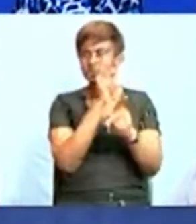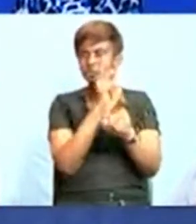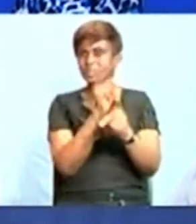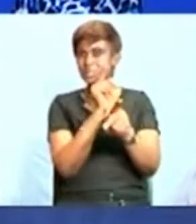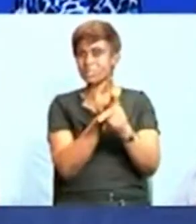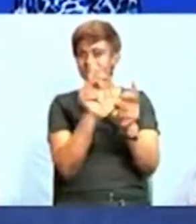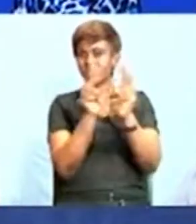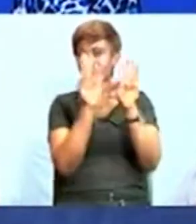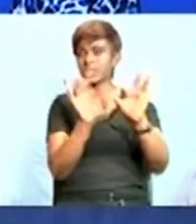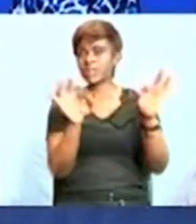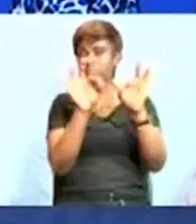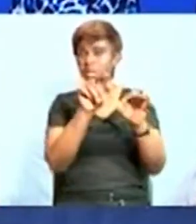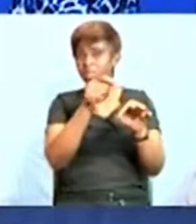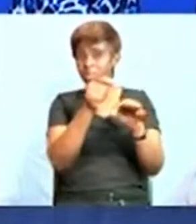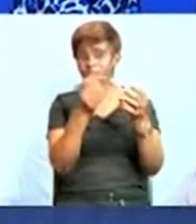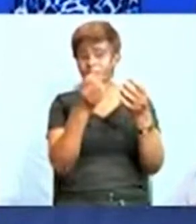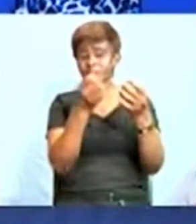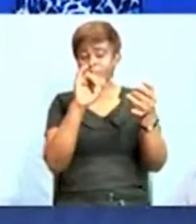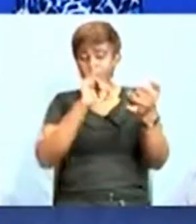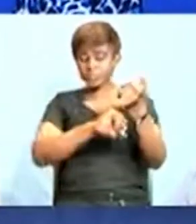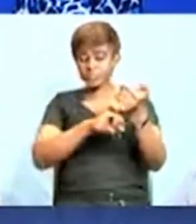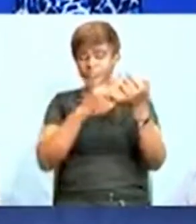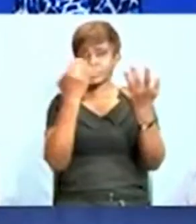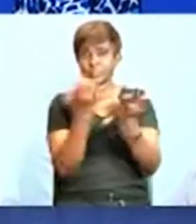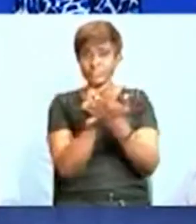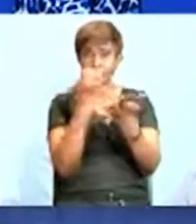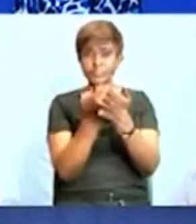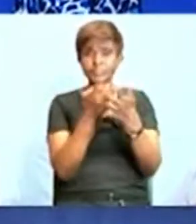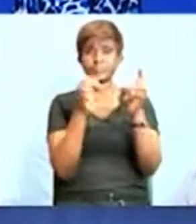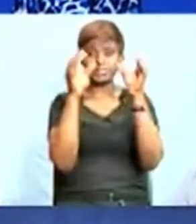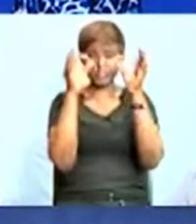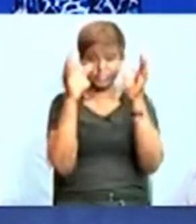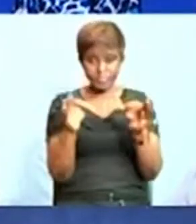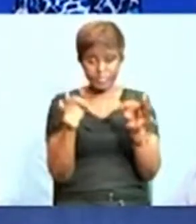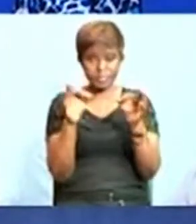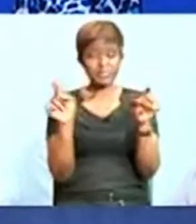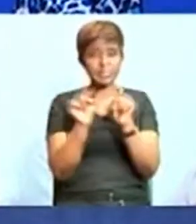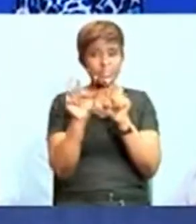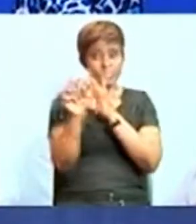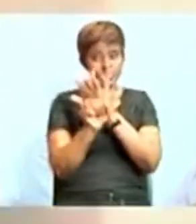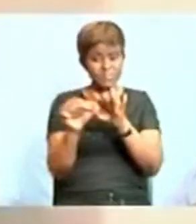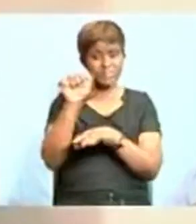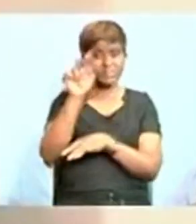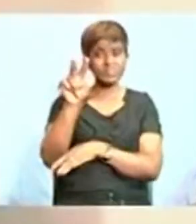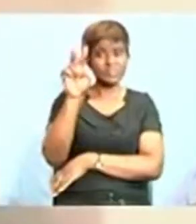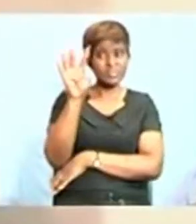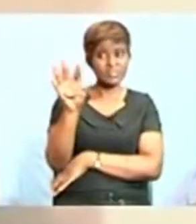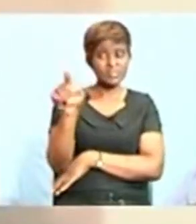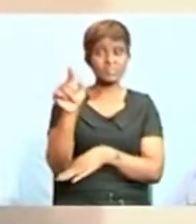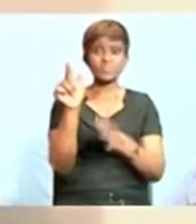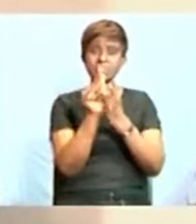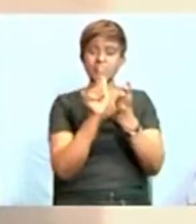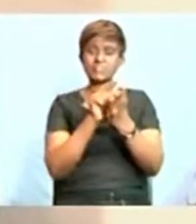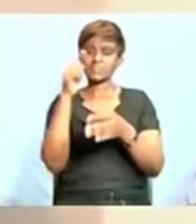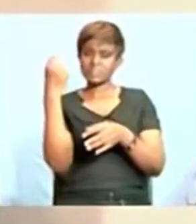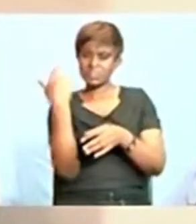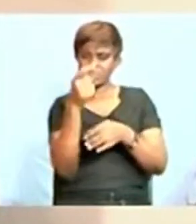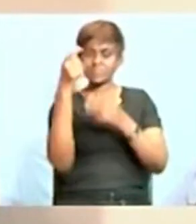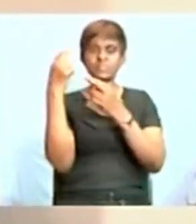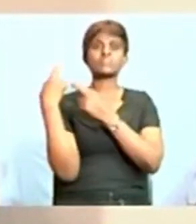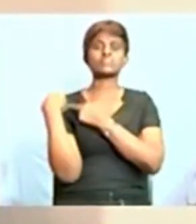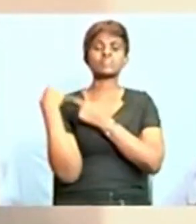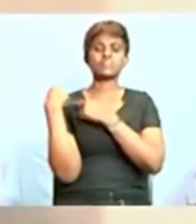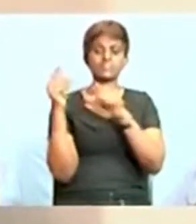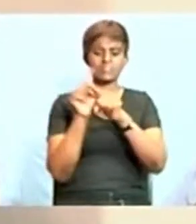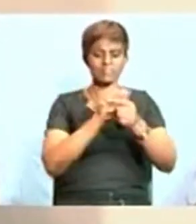key social and economic determinants. Section 24 of the Act imposes the responsibility